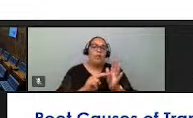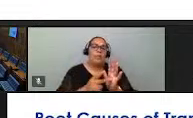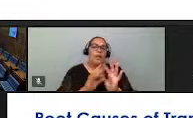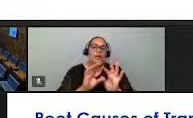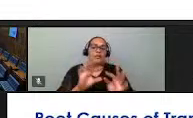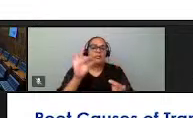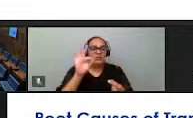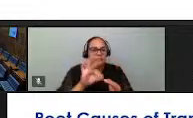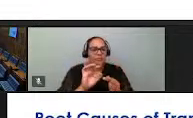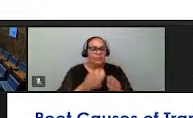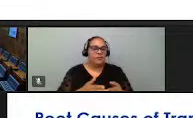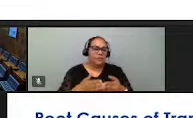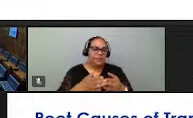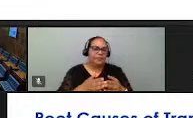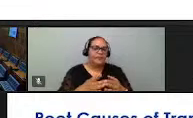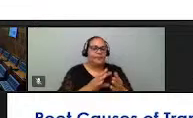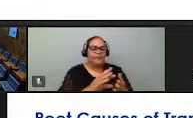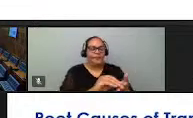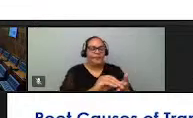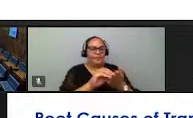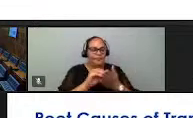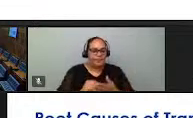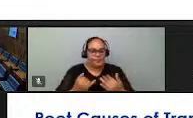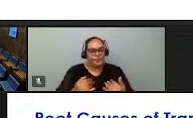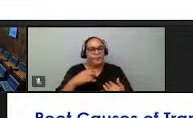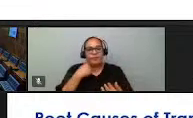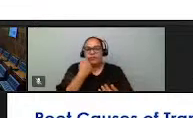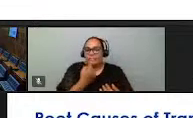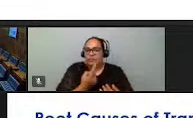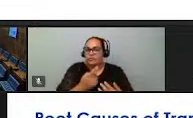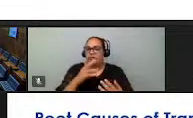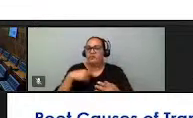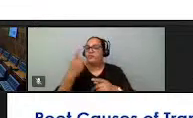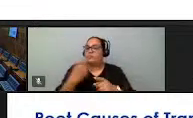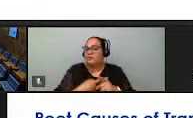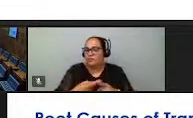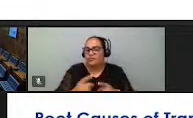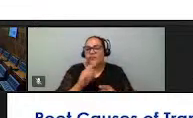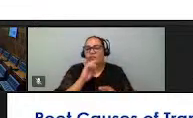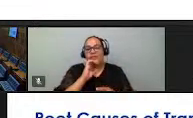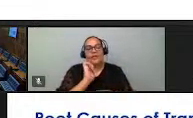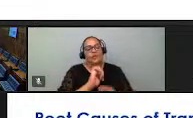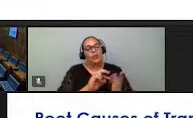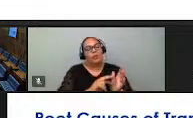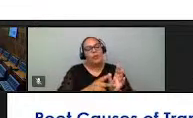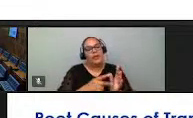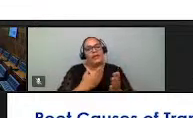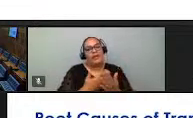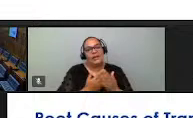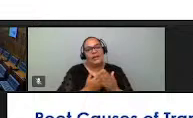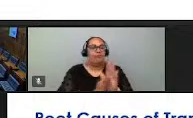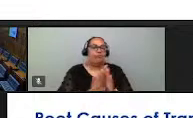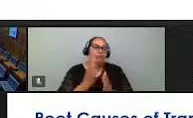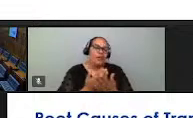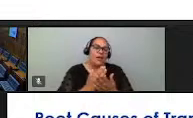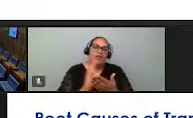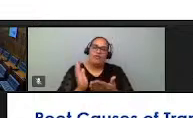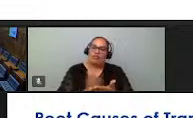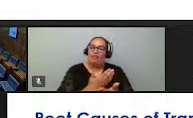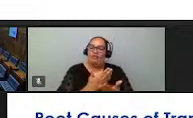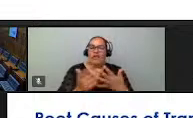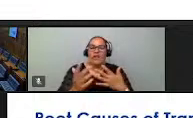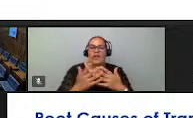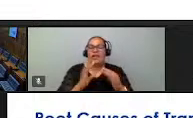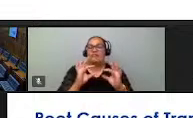particular vessel coming in today or tomorrow or next week that that planning can be improved to remove